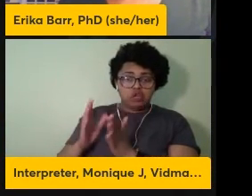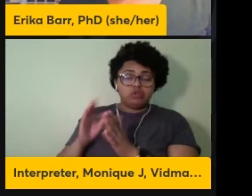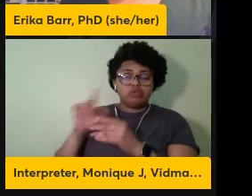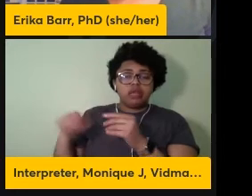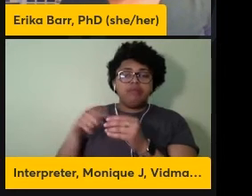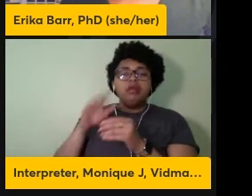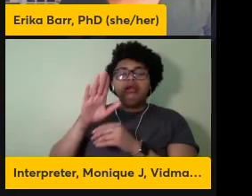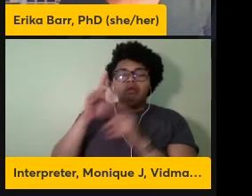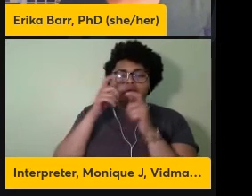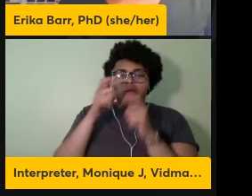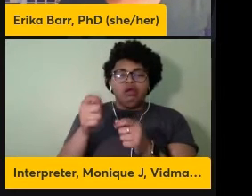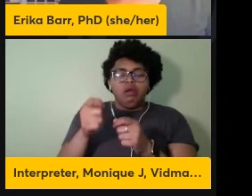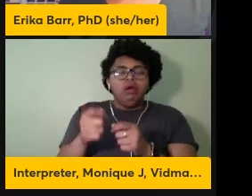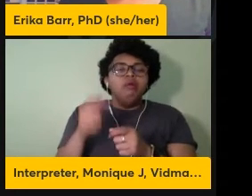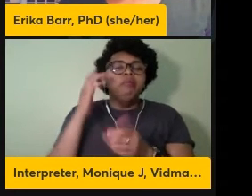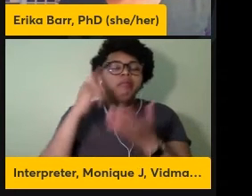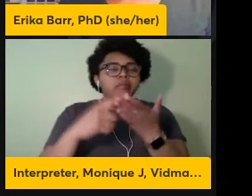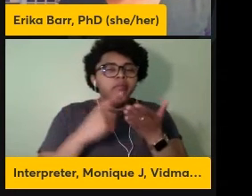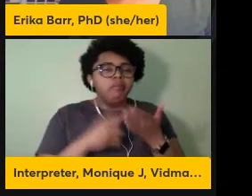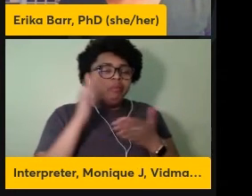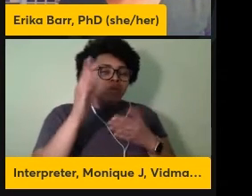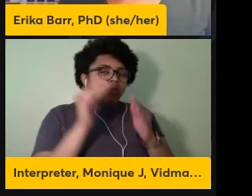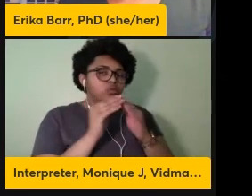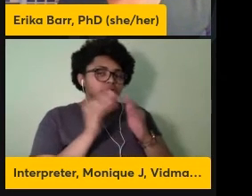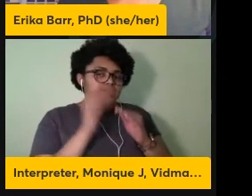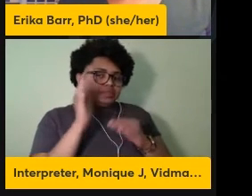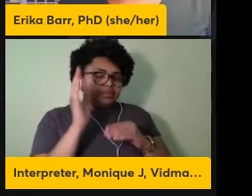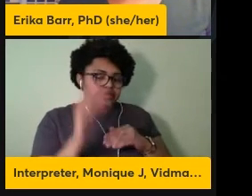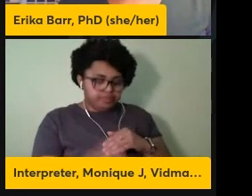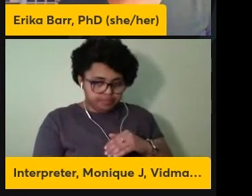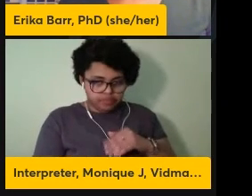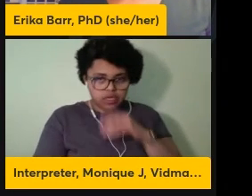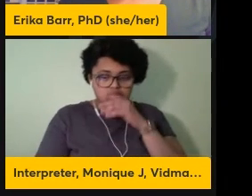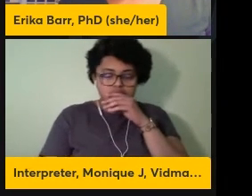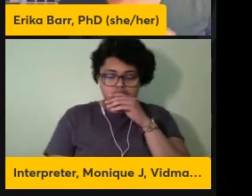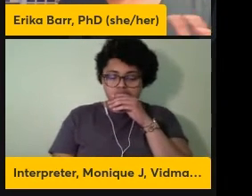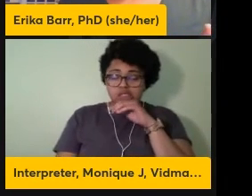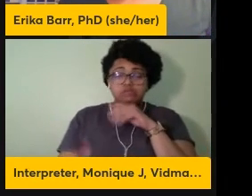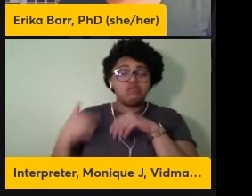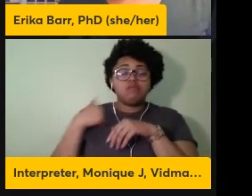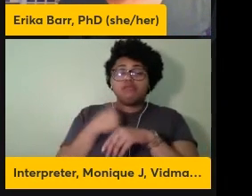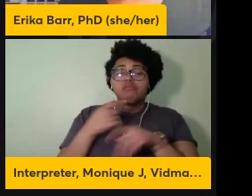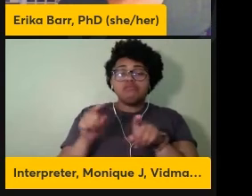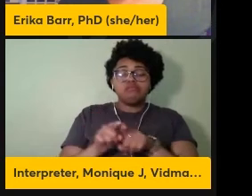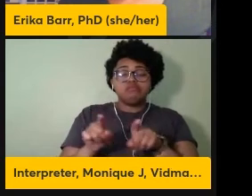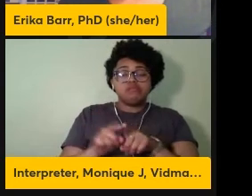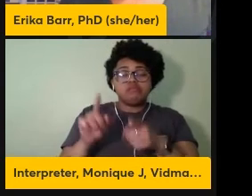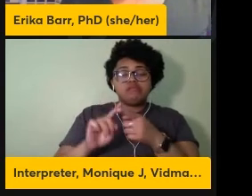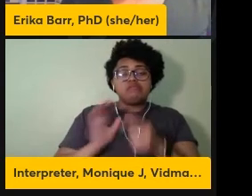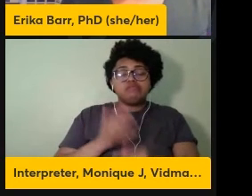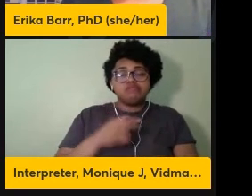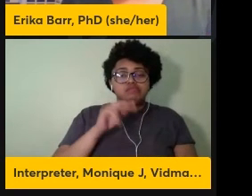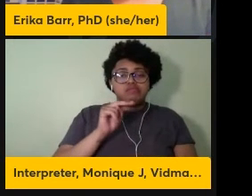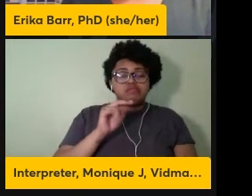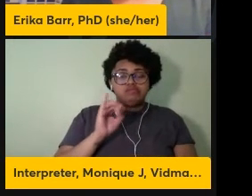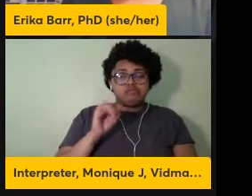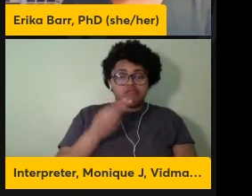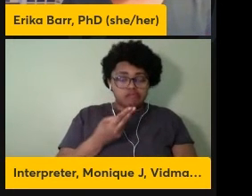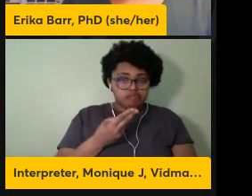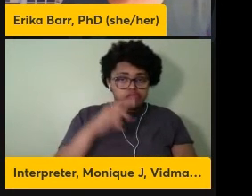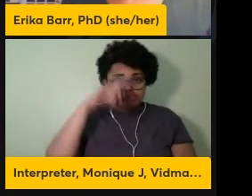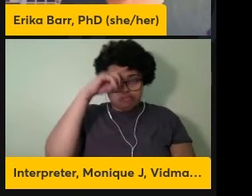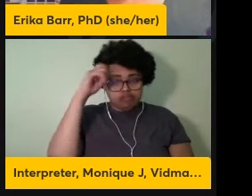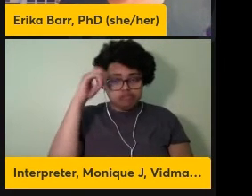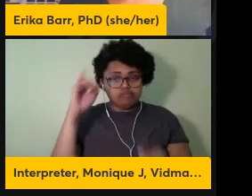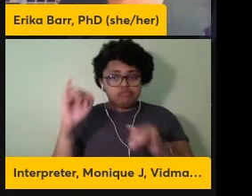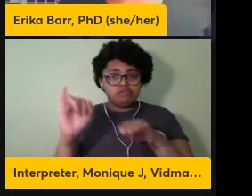your interest. And I'll talk to you a little bit about that later. We do, in addition to our NIH-wide summer internship program, we do